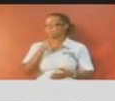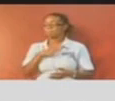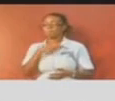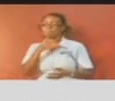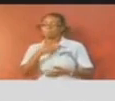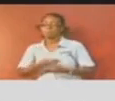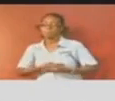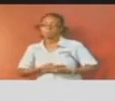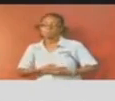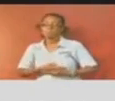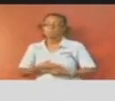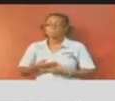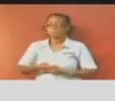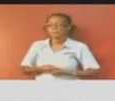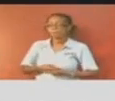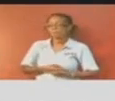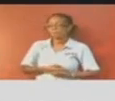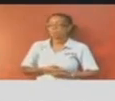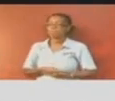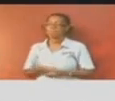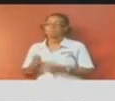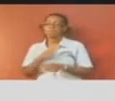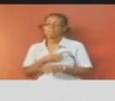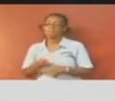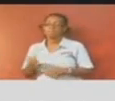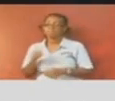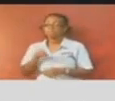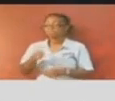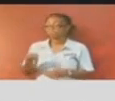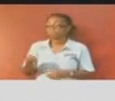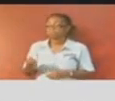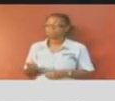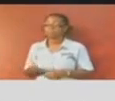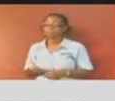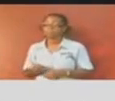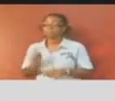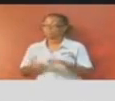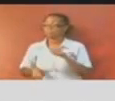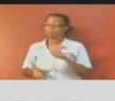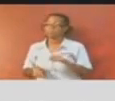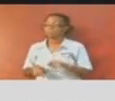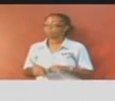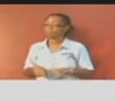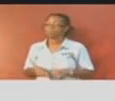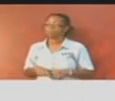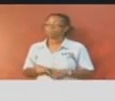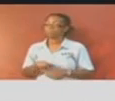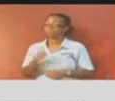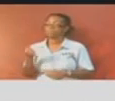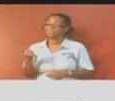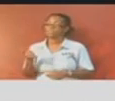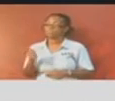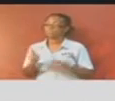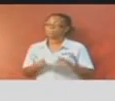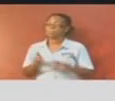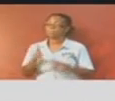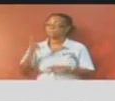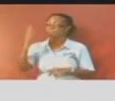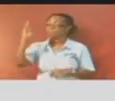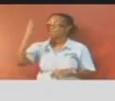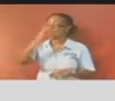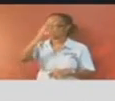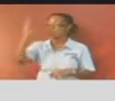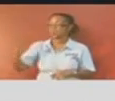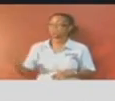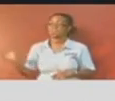allergic reactions to components of the vaccine. All the rest of us, which are in blue, need to come forward and have the vaccine to